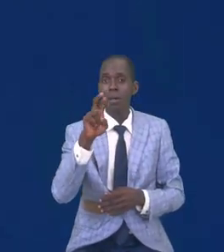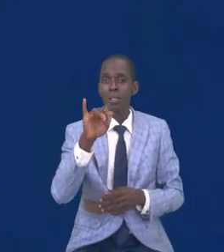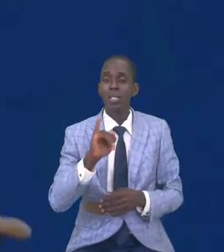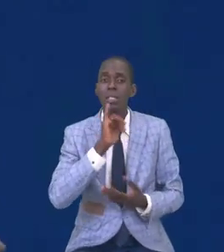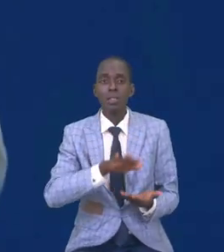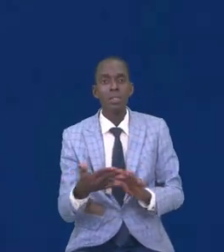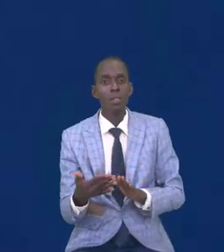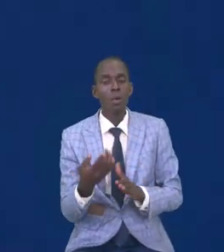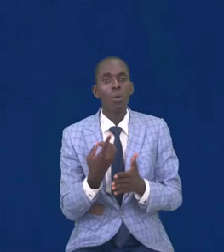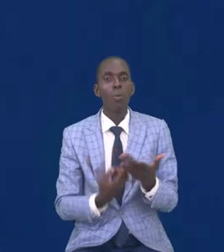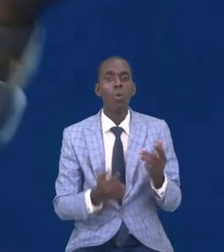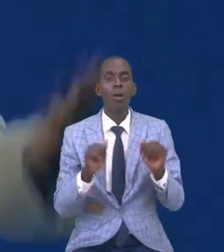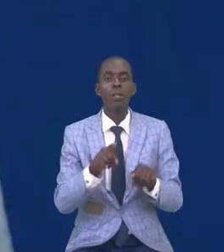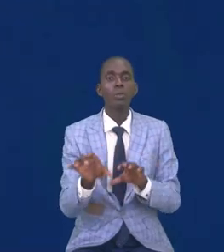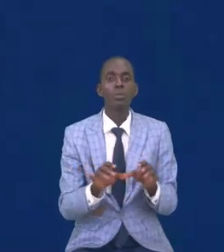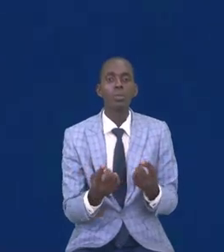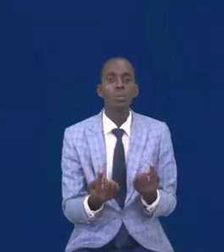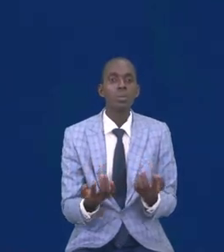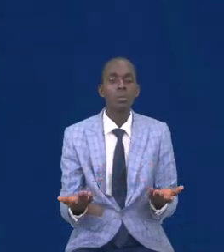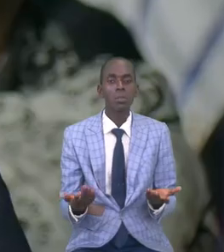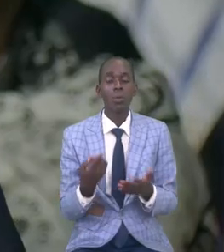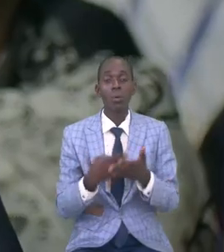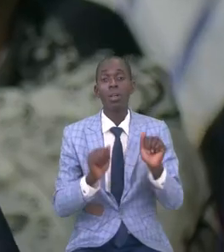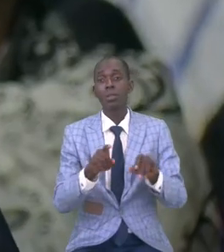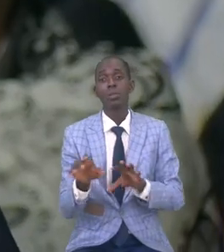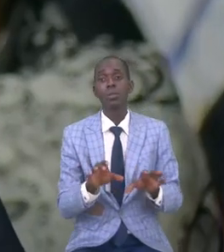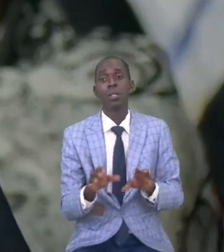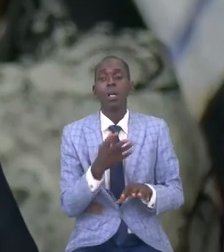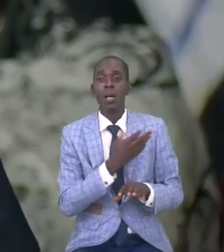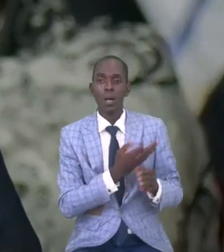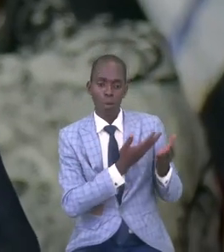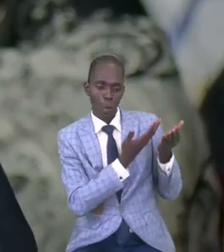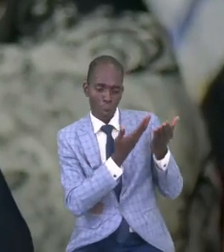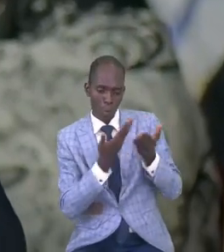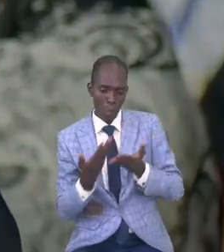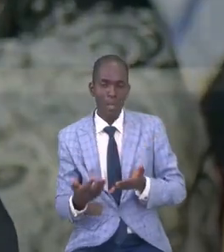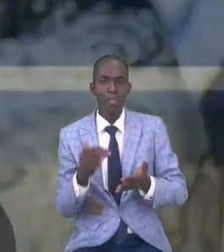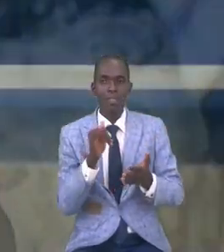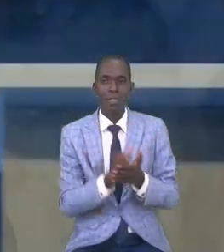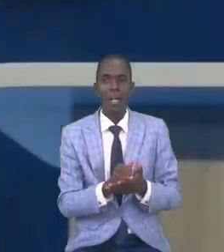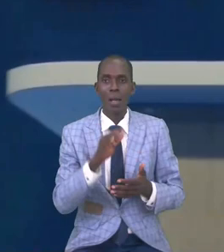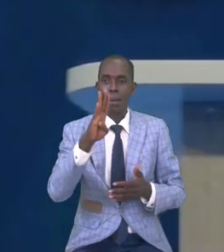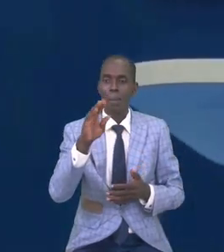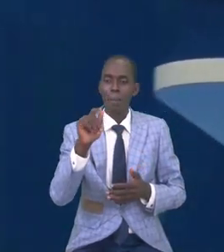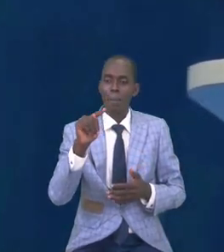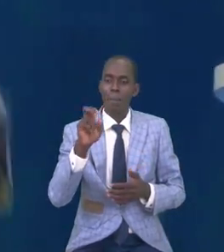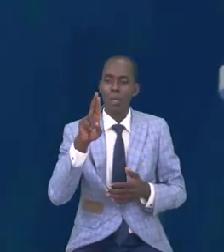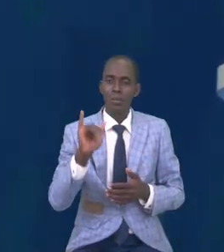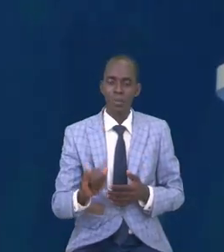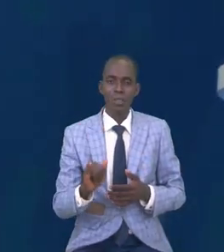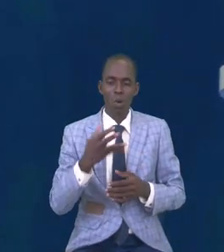what can I do? What can you do? What can we do? And we bring the battery of the inner man